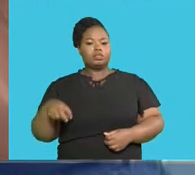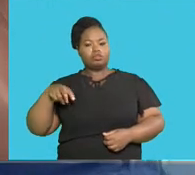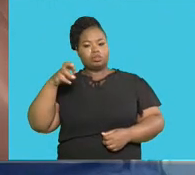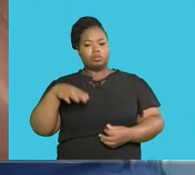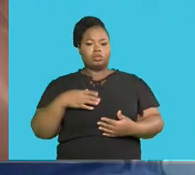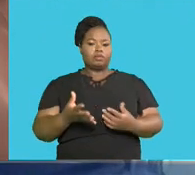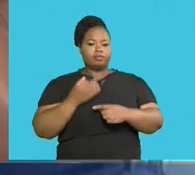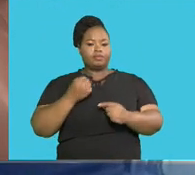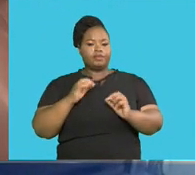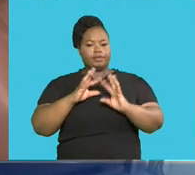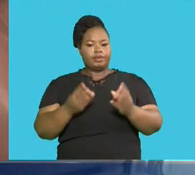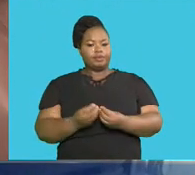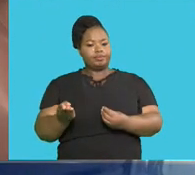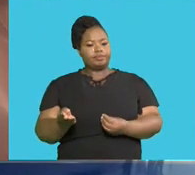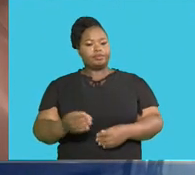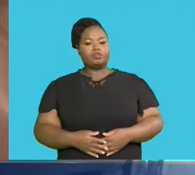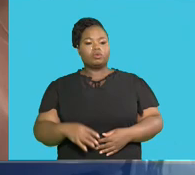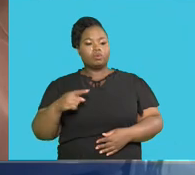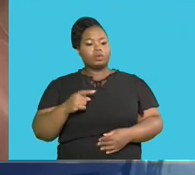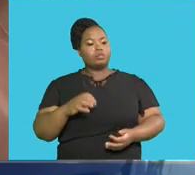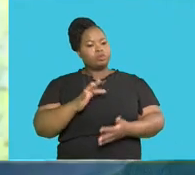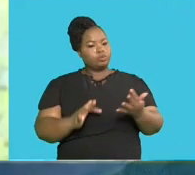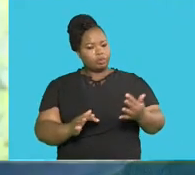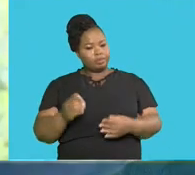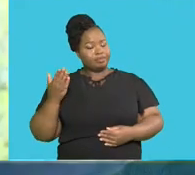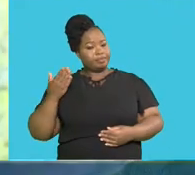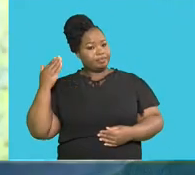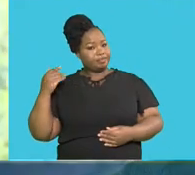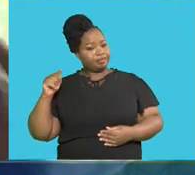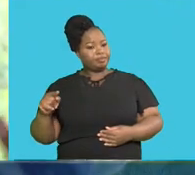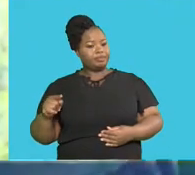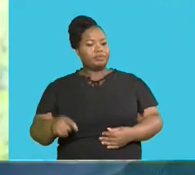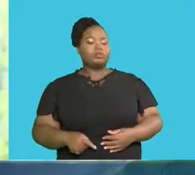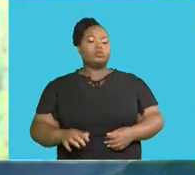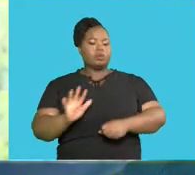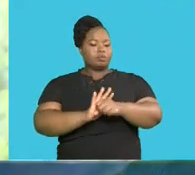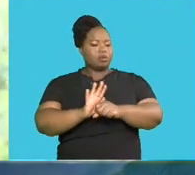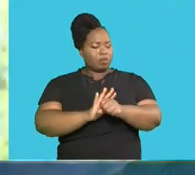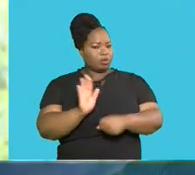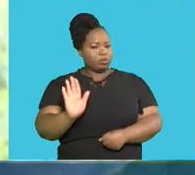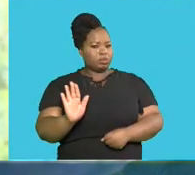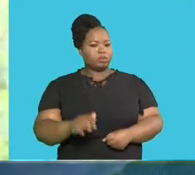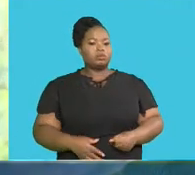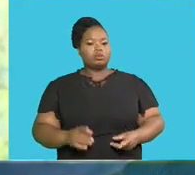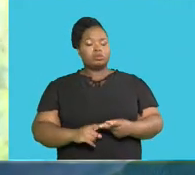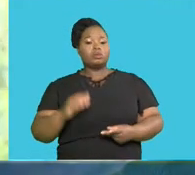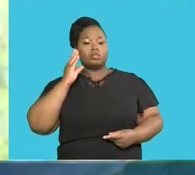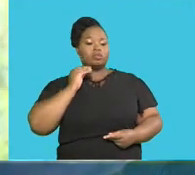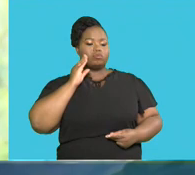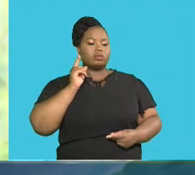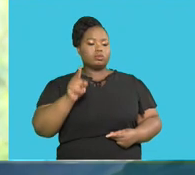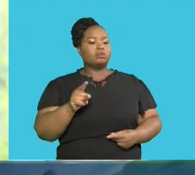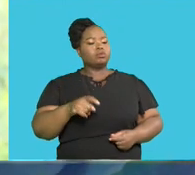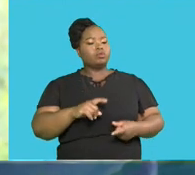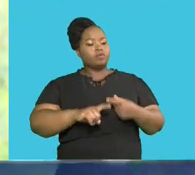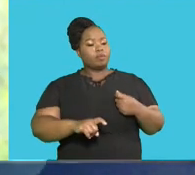God had you on. And so there was a story you were sitting on, there was a background you have, there was an experience you come